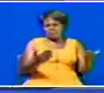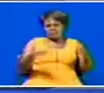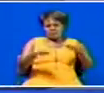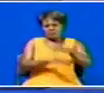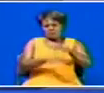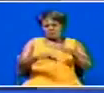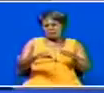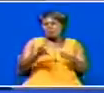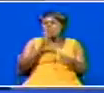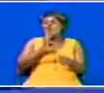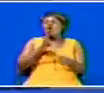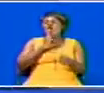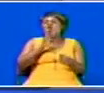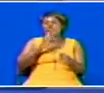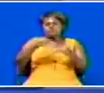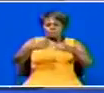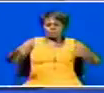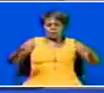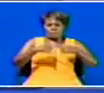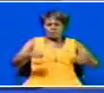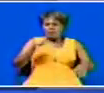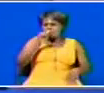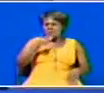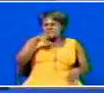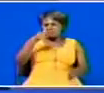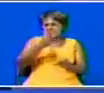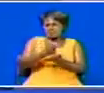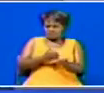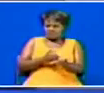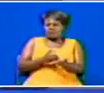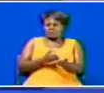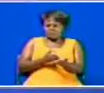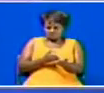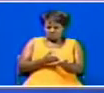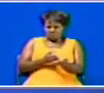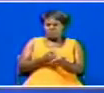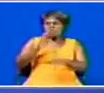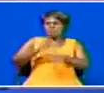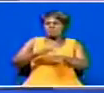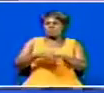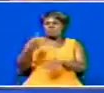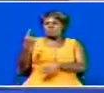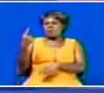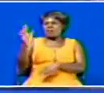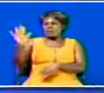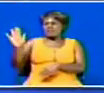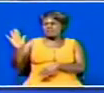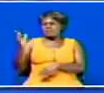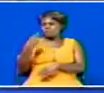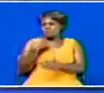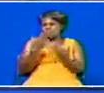cable and owning jointly with the private sector has really paid dividends. One of the things that everybody talks